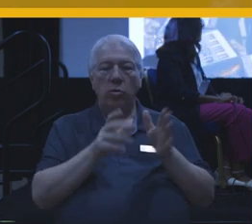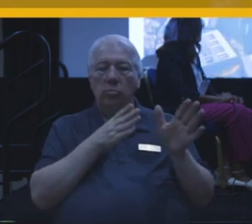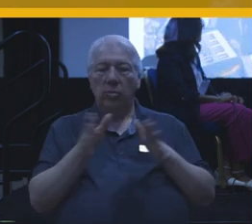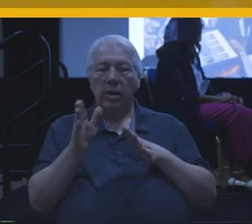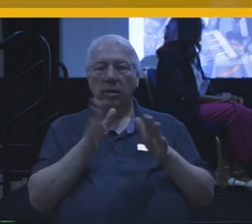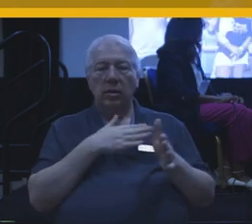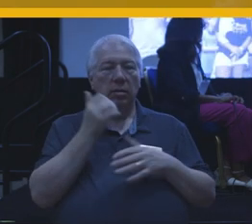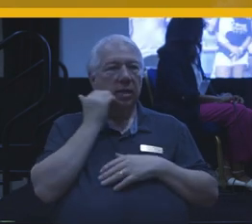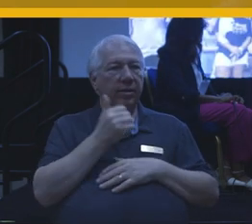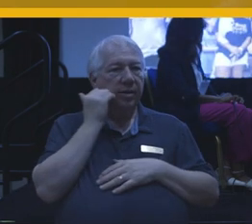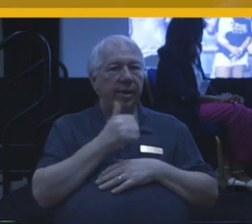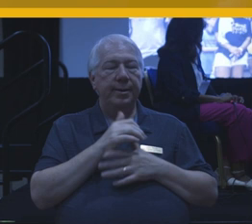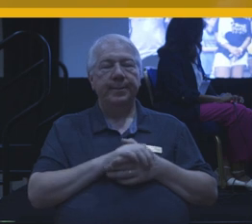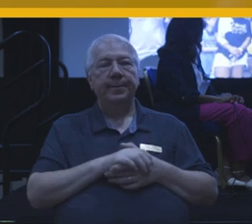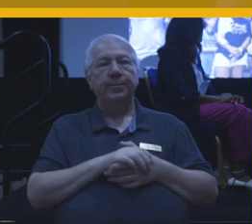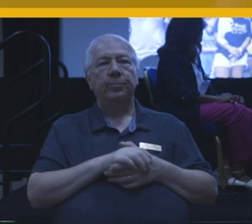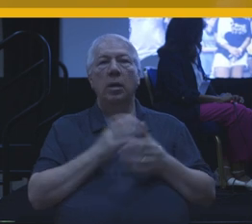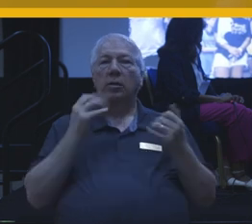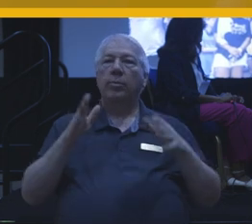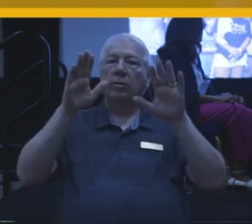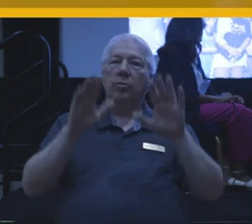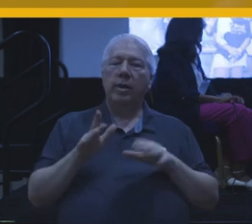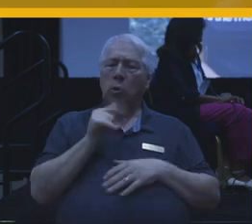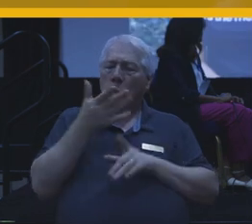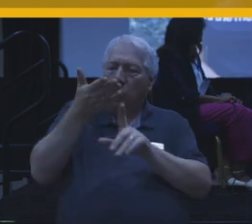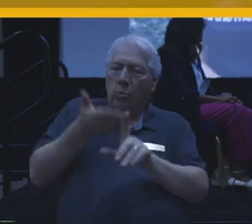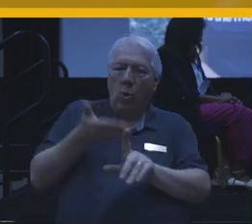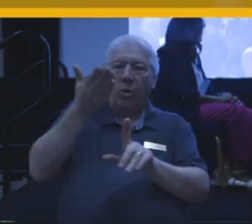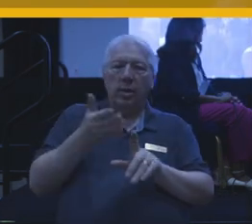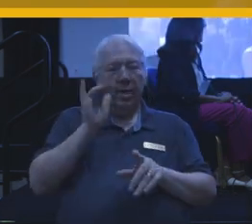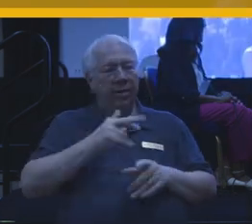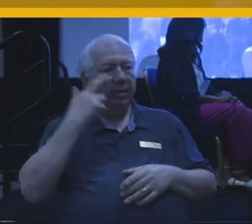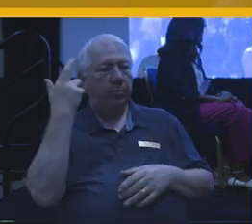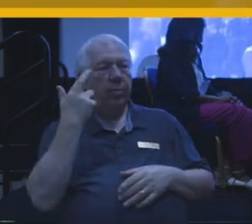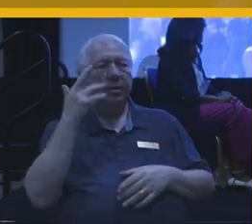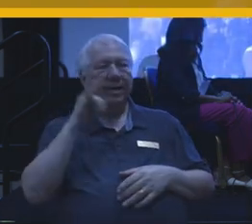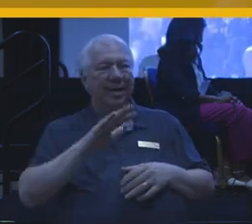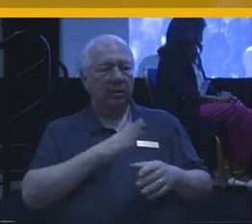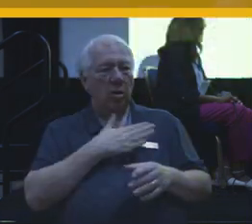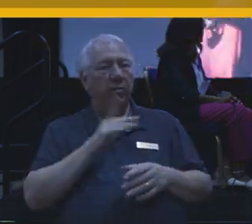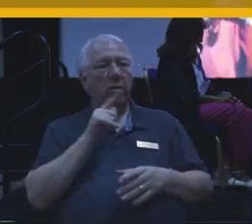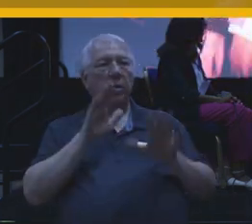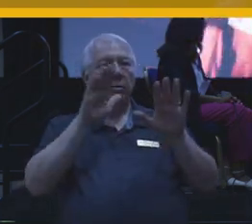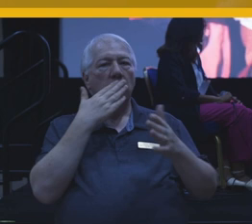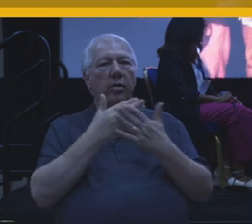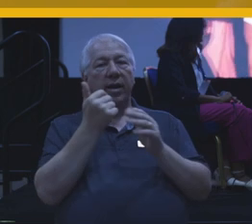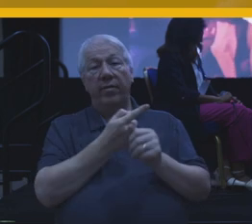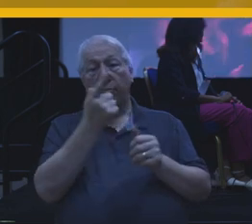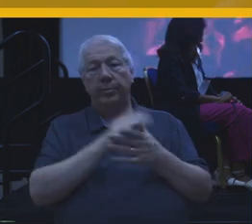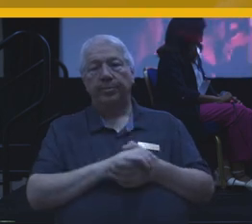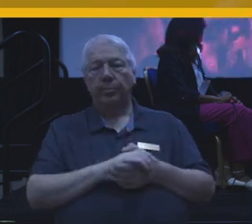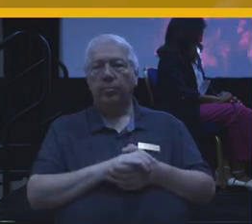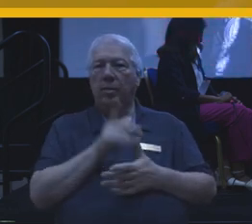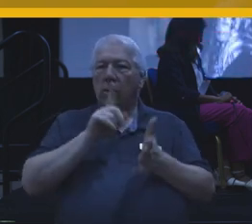songs day in and day out. That there's so much greatness just in who you are. That's a purpose. That's something that's for the greater good of everybody.